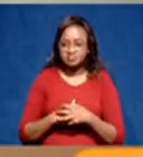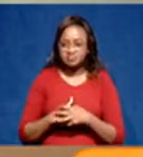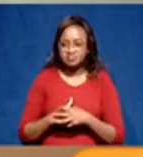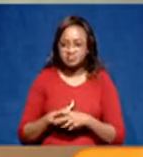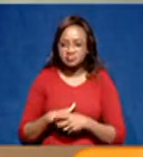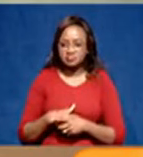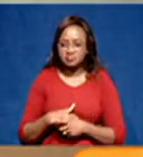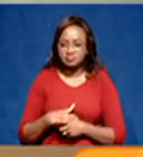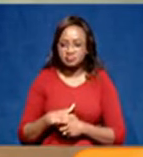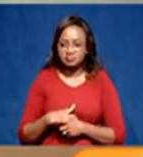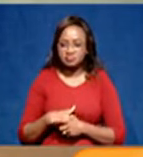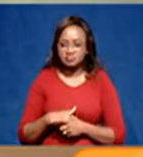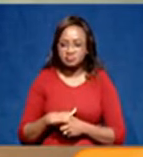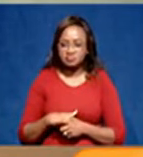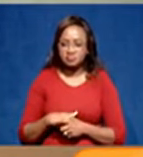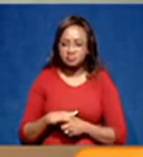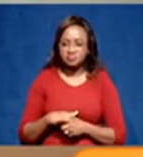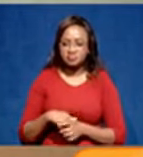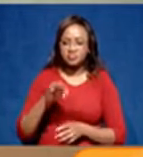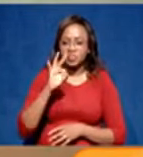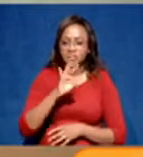collecting 35 billion.